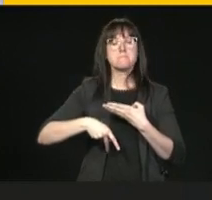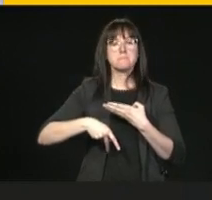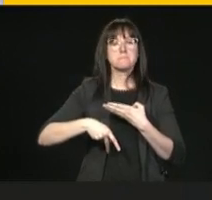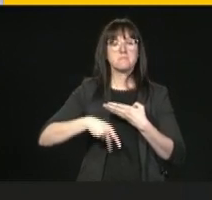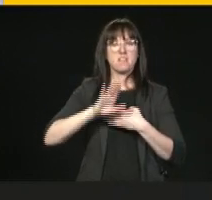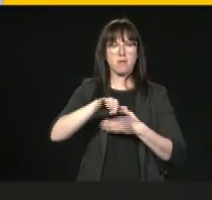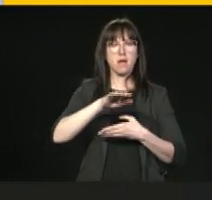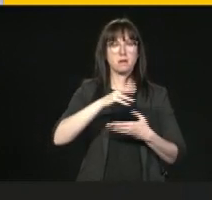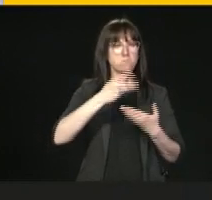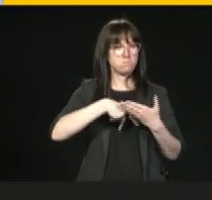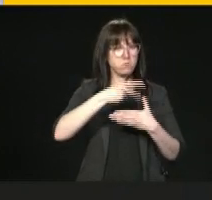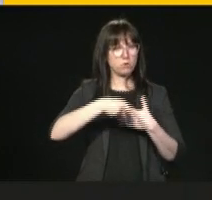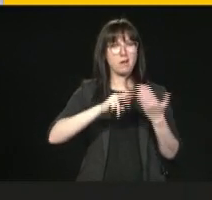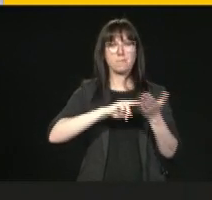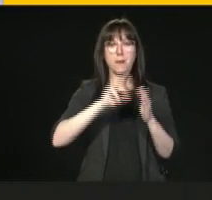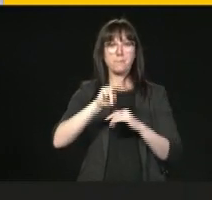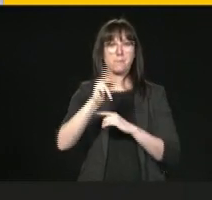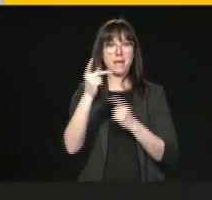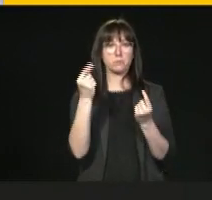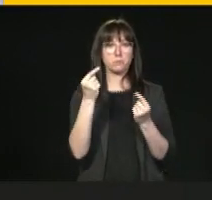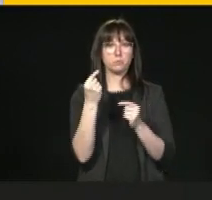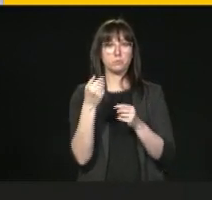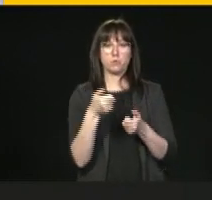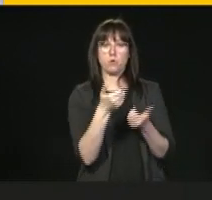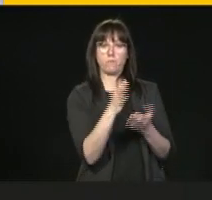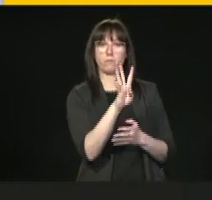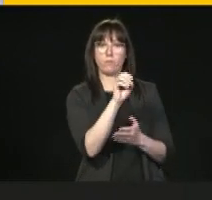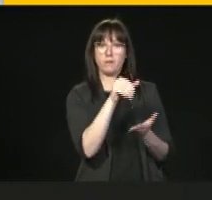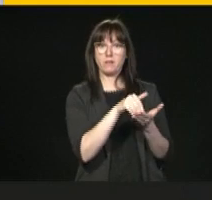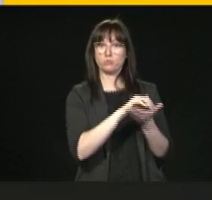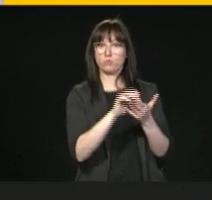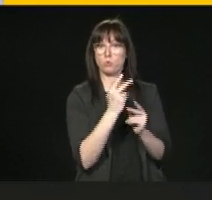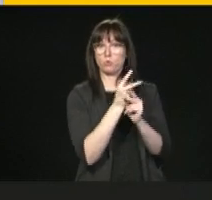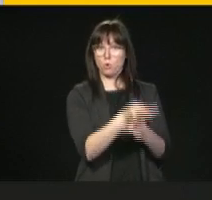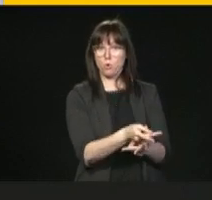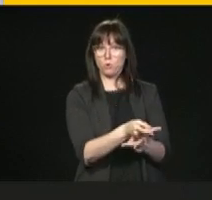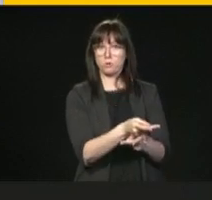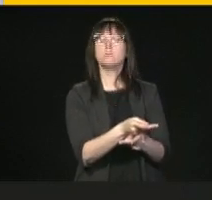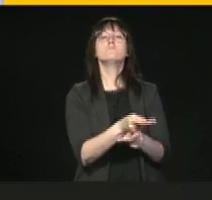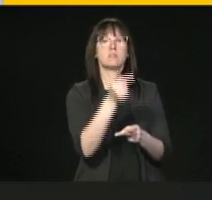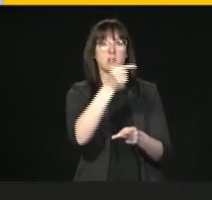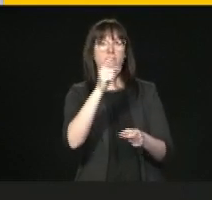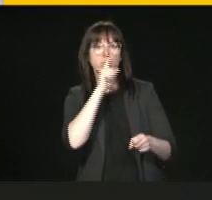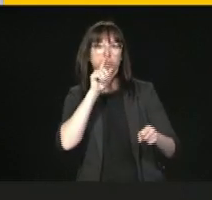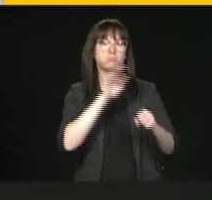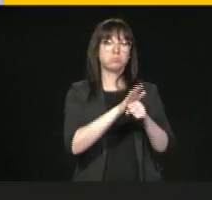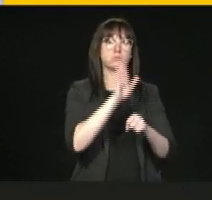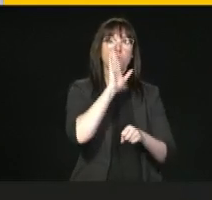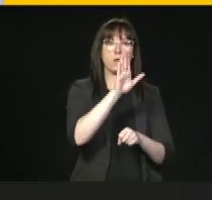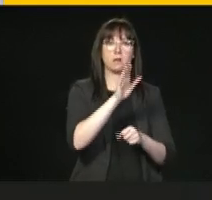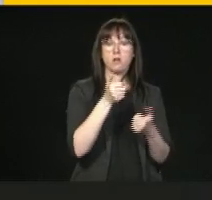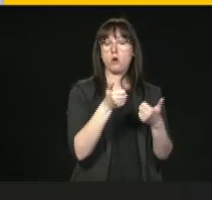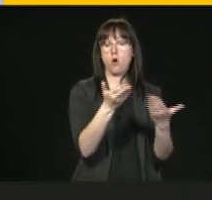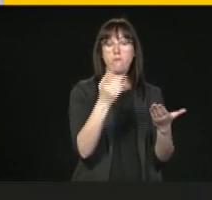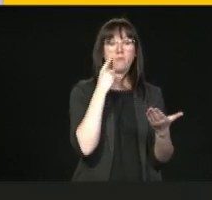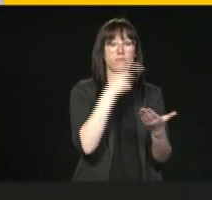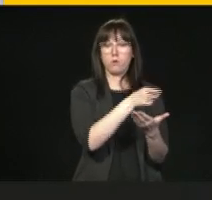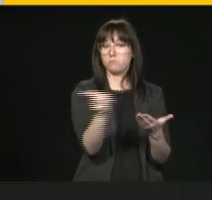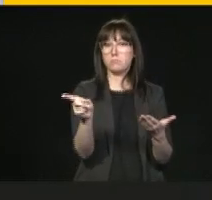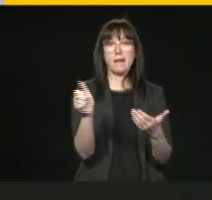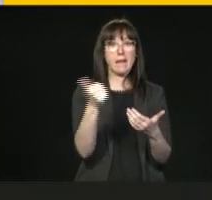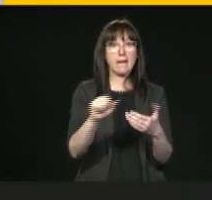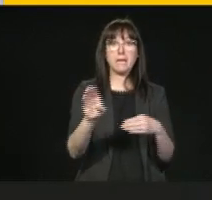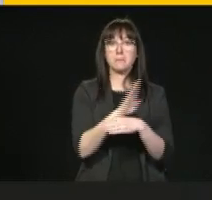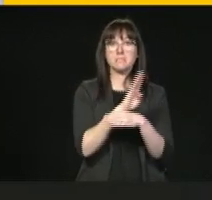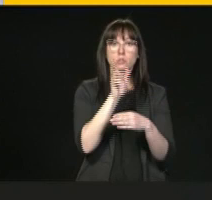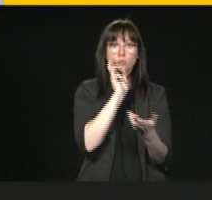be offering loans of $40,000 guaranteed by the government to qualifying businesses. The